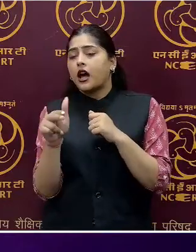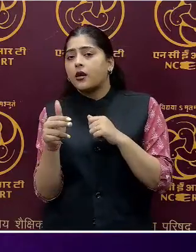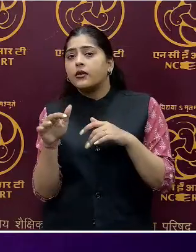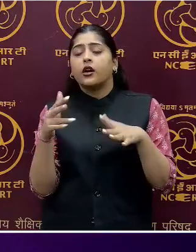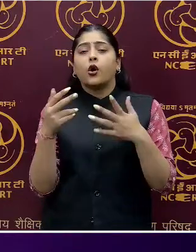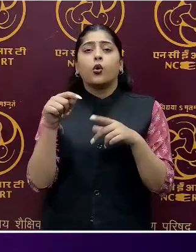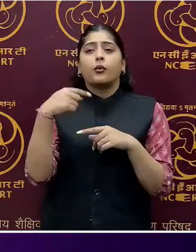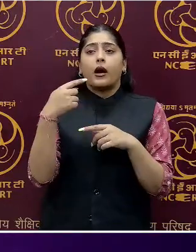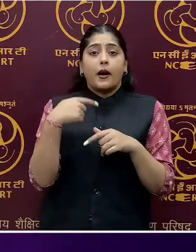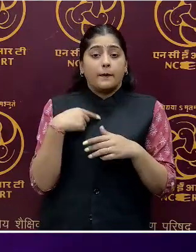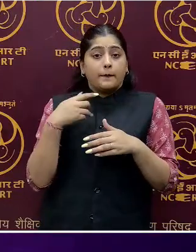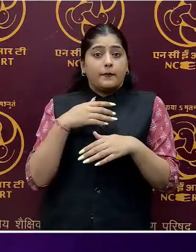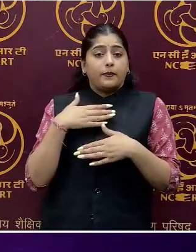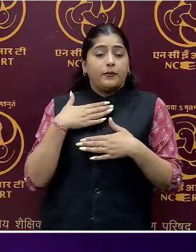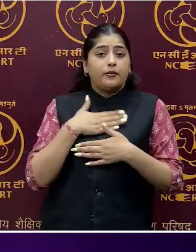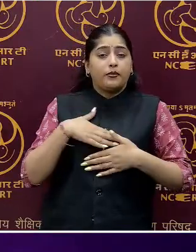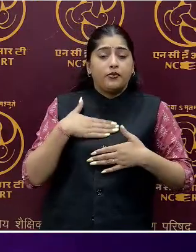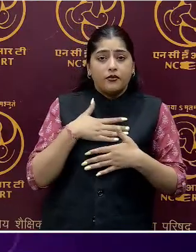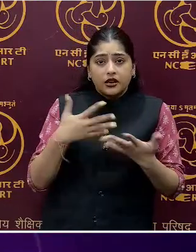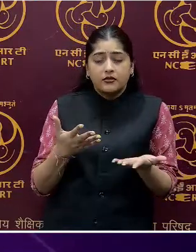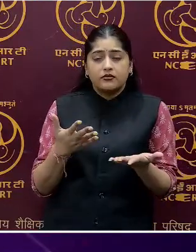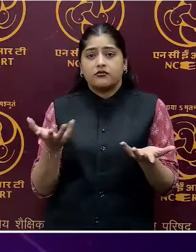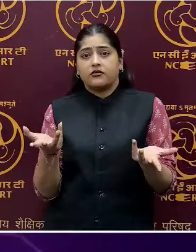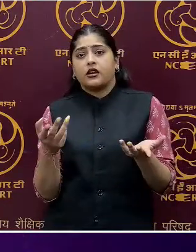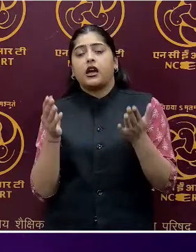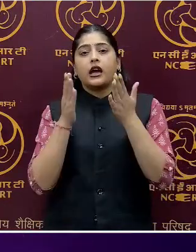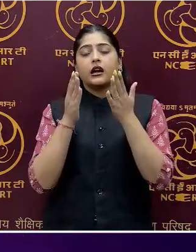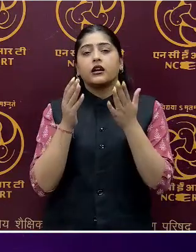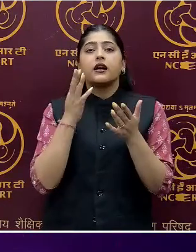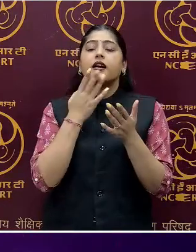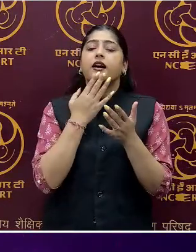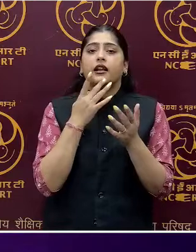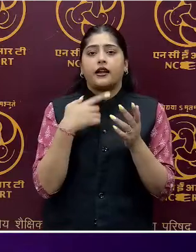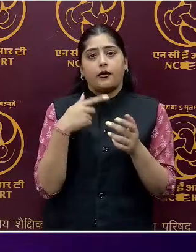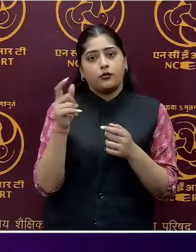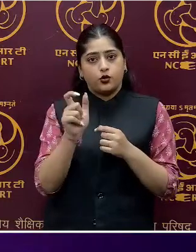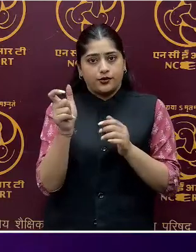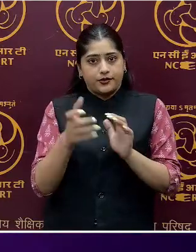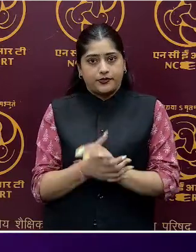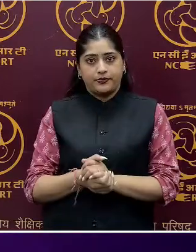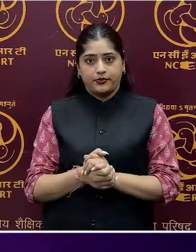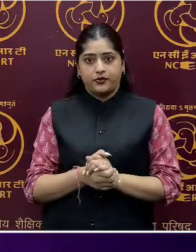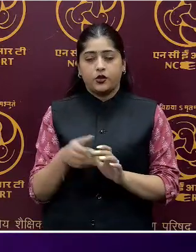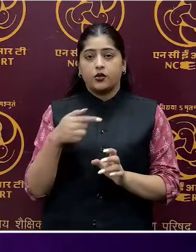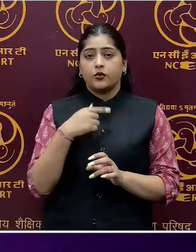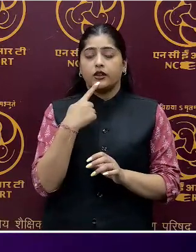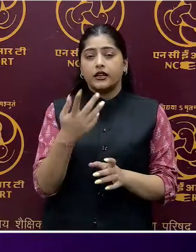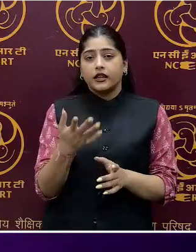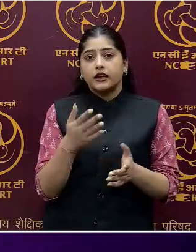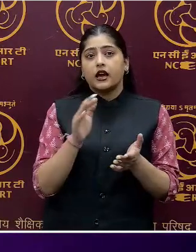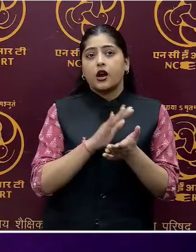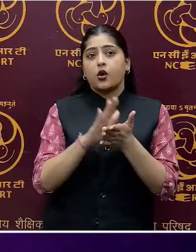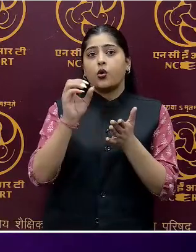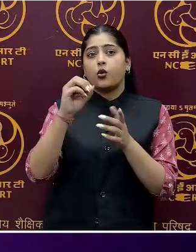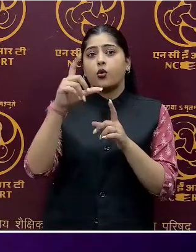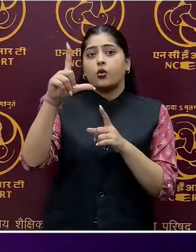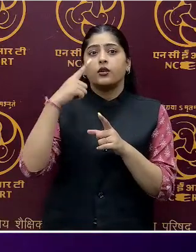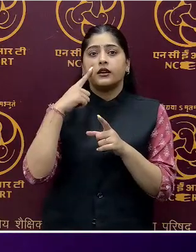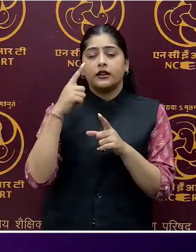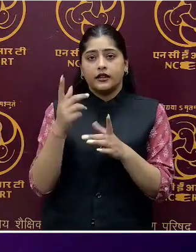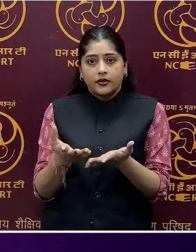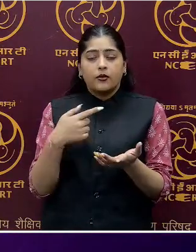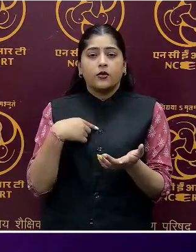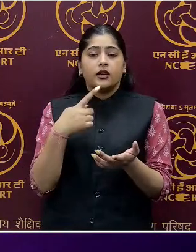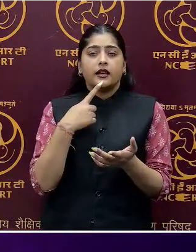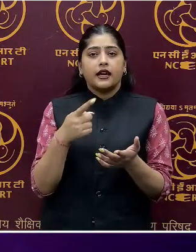just started this session with the celebration of Holi, as you said, Holi is approaching. happy Holi to all.